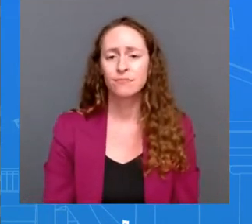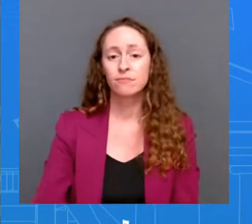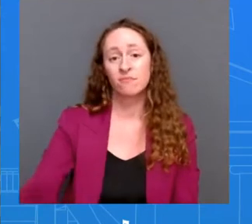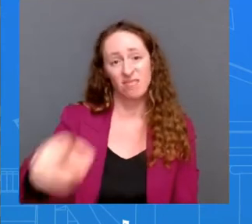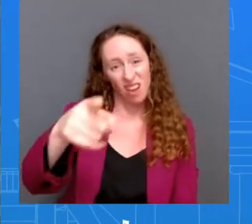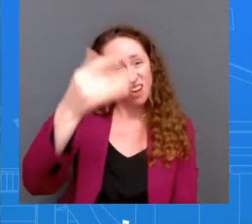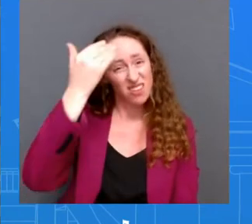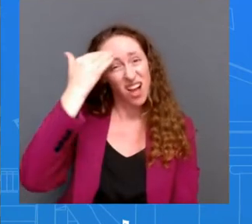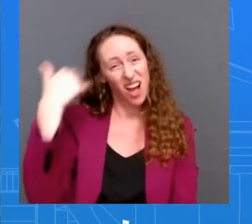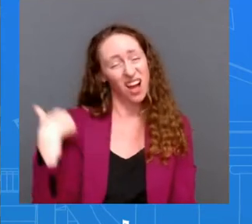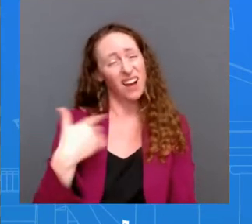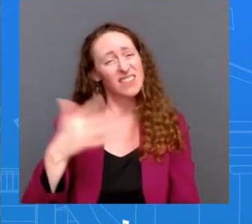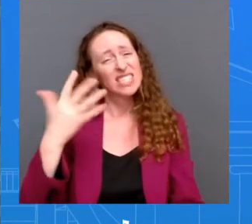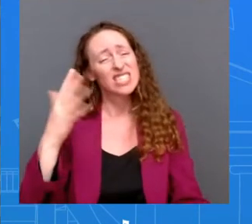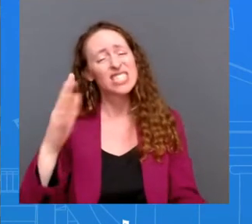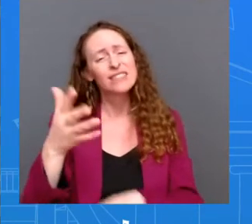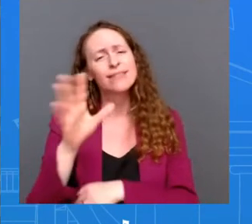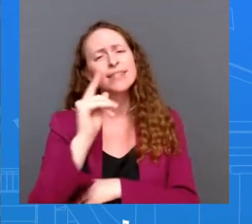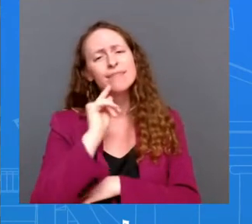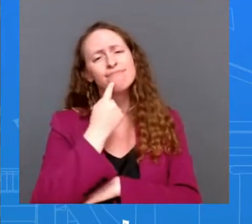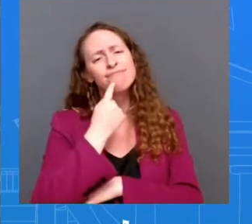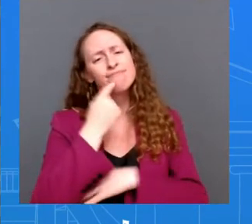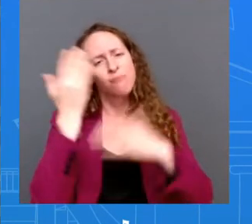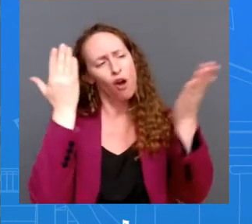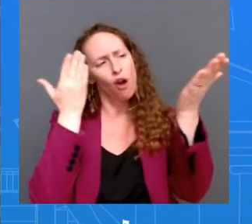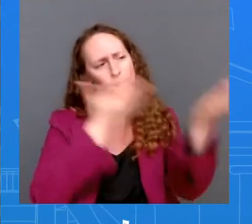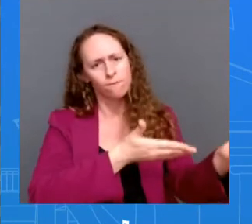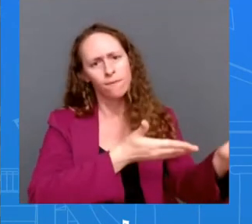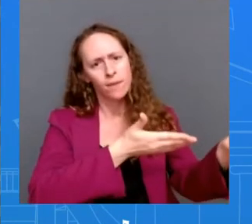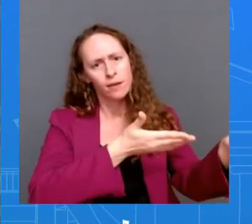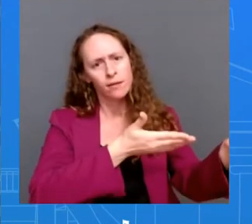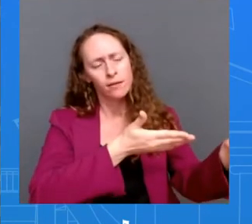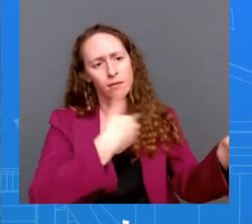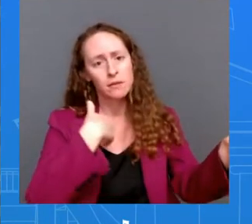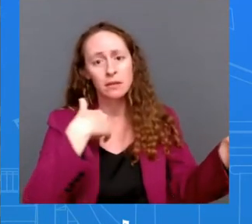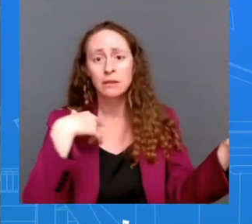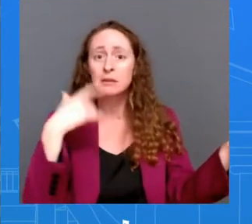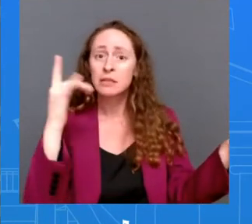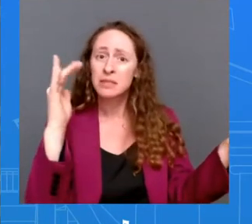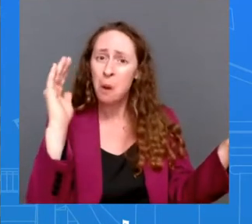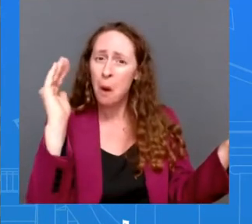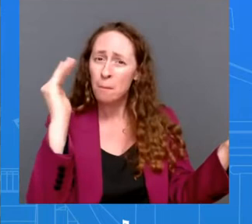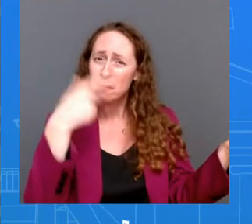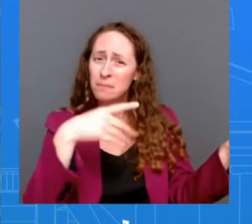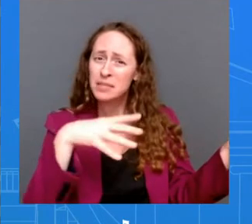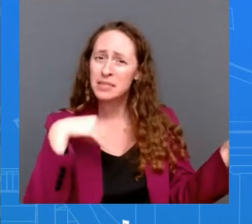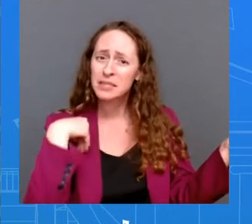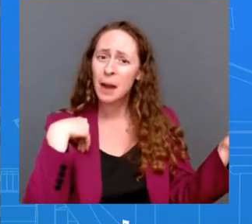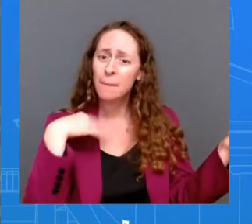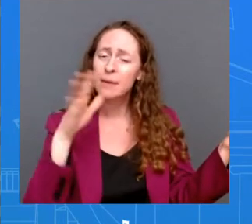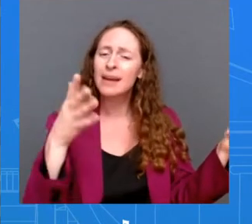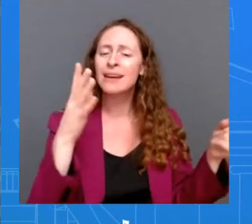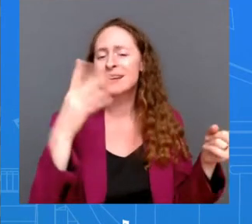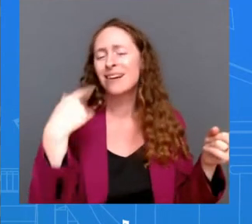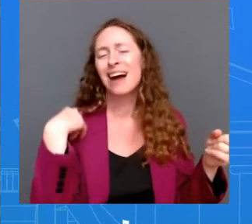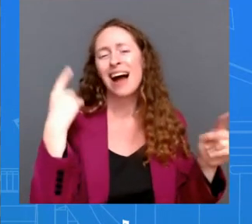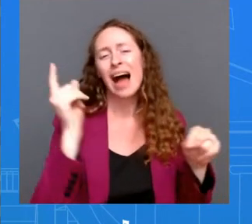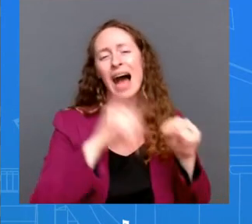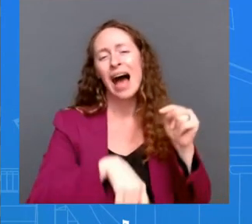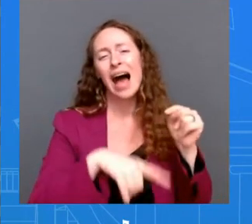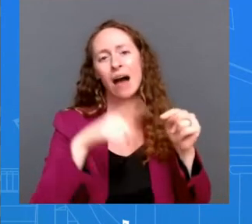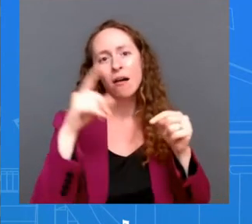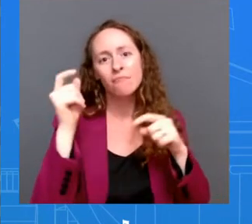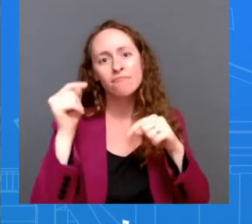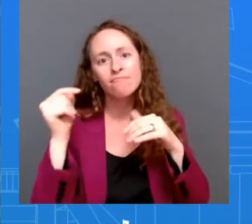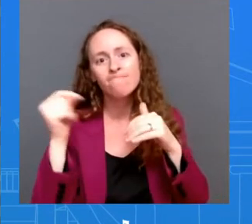that proposal. I'm not able to share more publicly at this time, but we are willing to take every